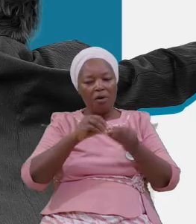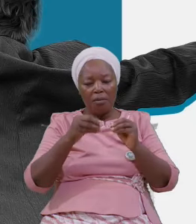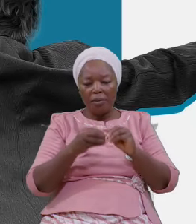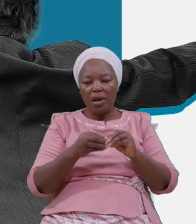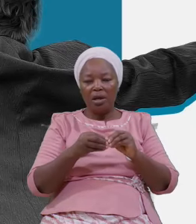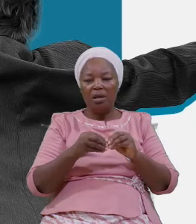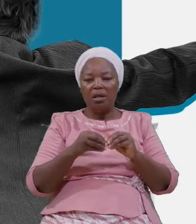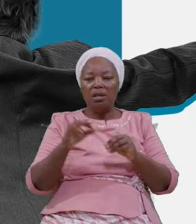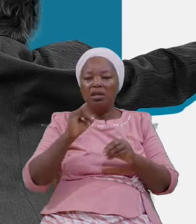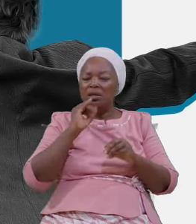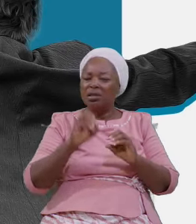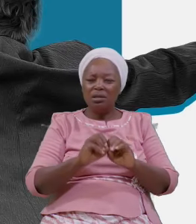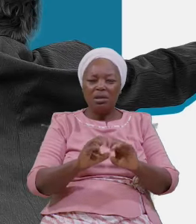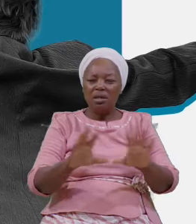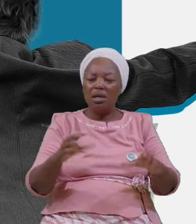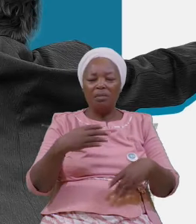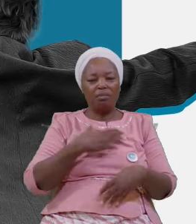11 digits.